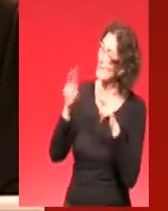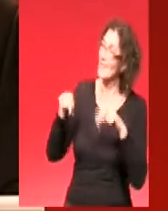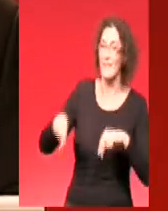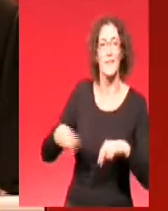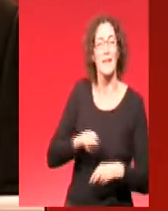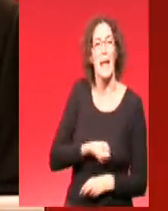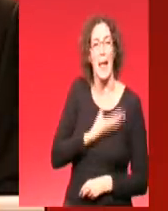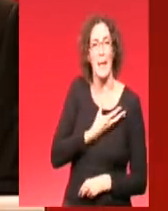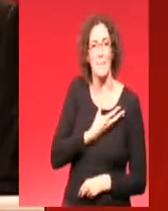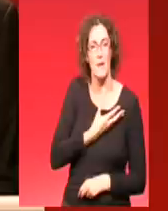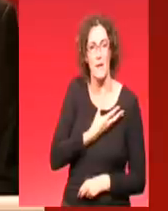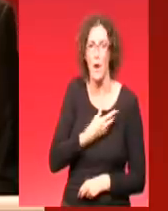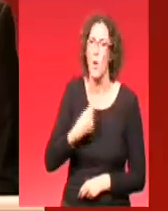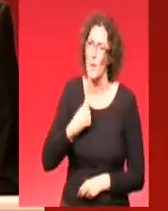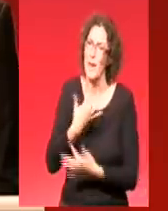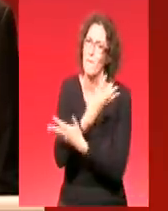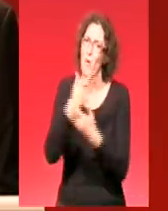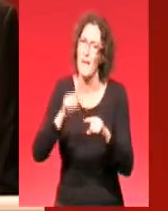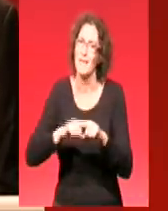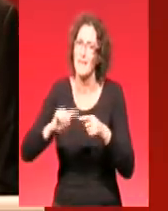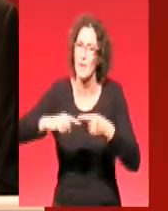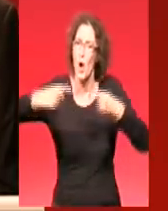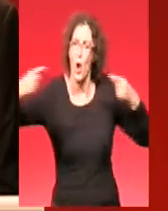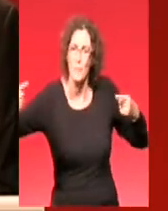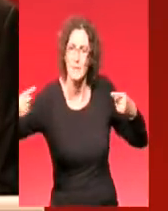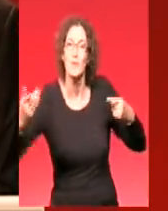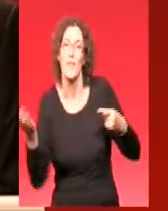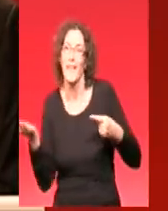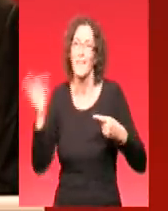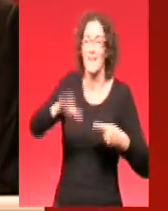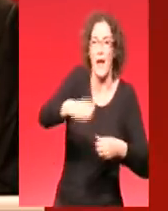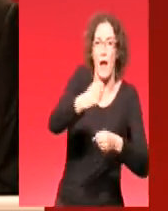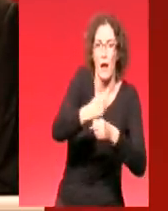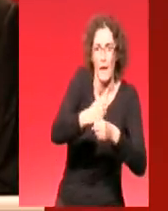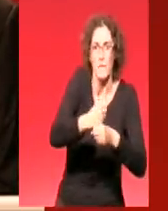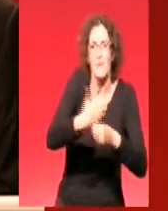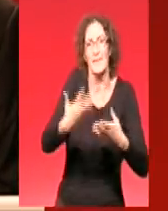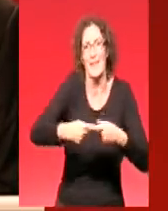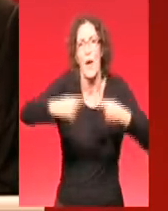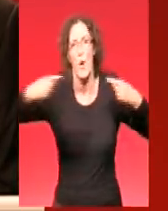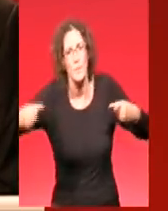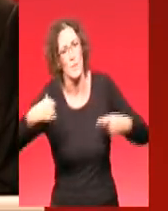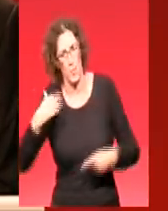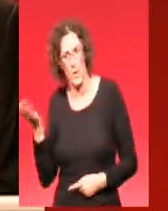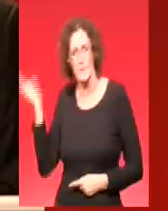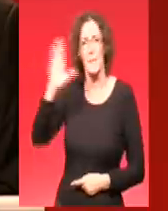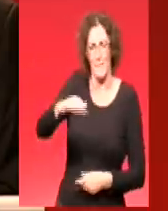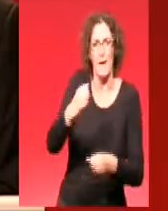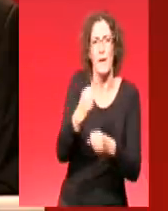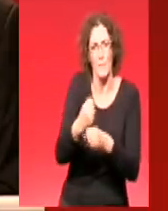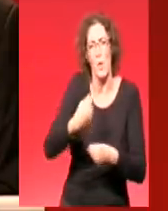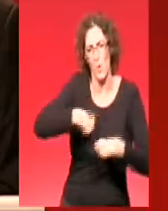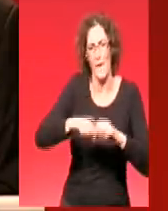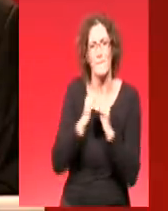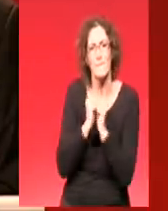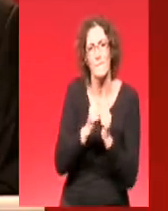make a difference, and you can do that in government, not out. We know what we need to do, and we should have the confidence to